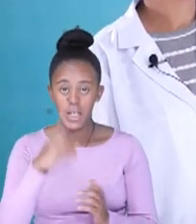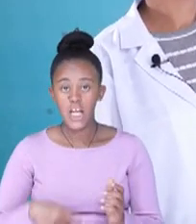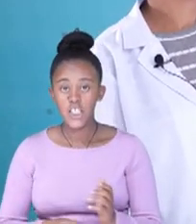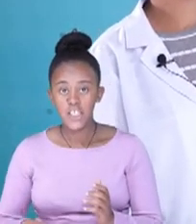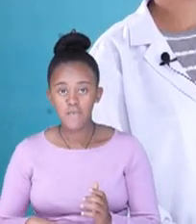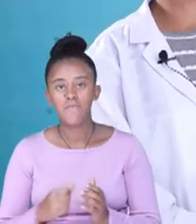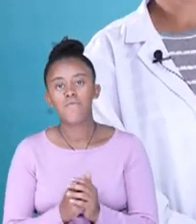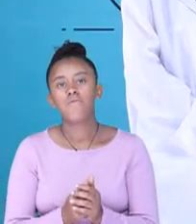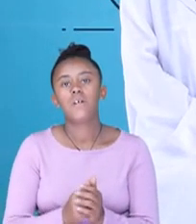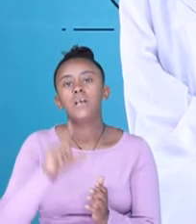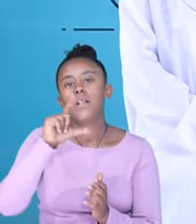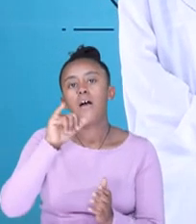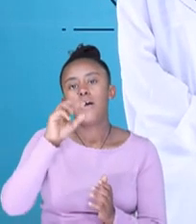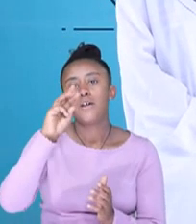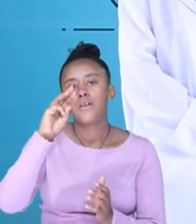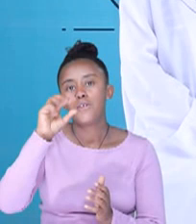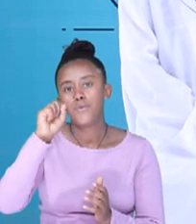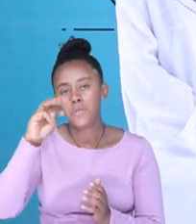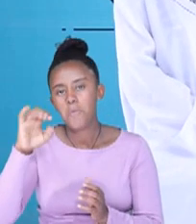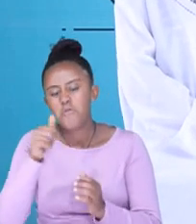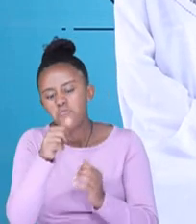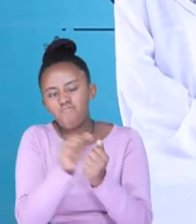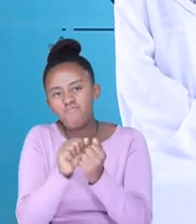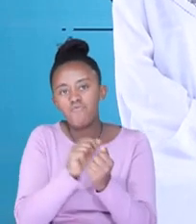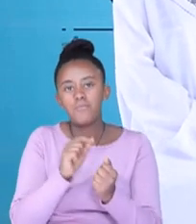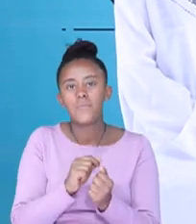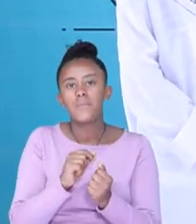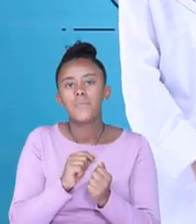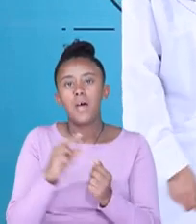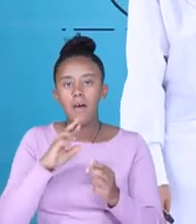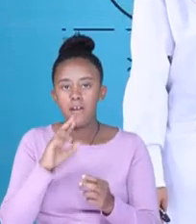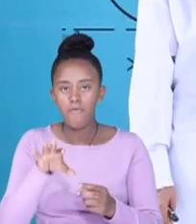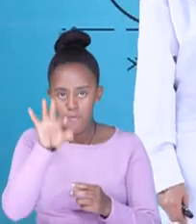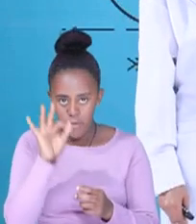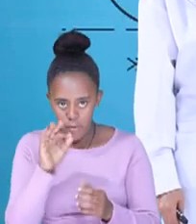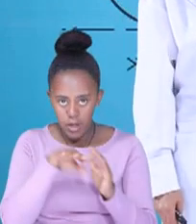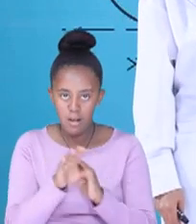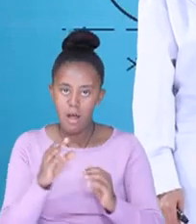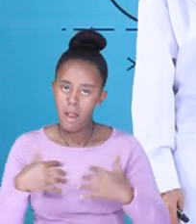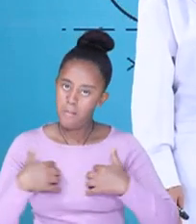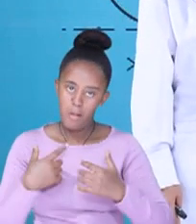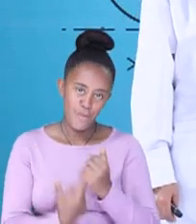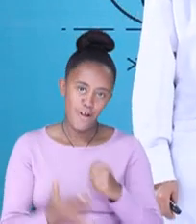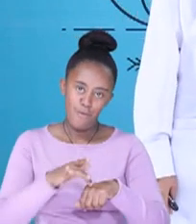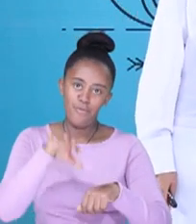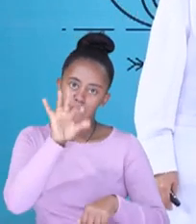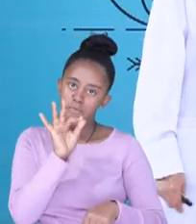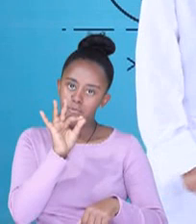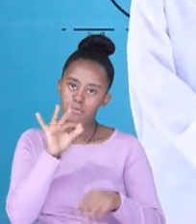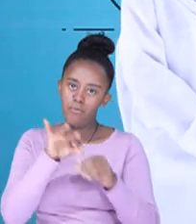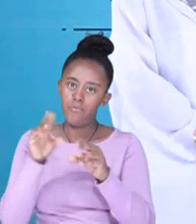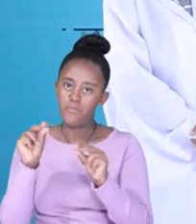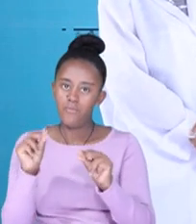in lysosomes, and lysosomes are found only in animal cells. They are